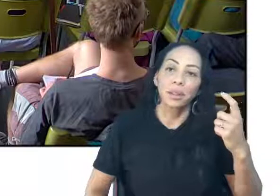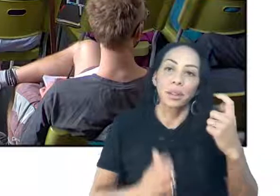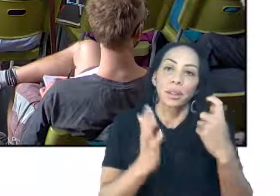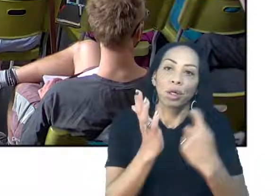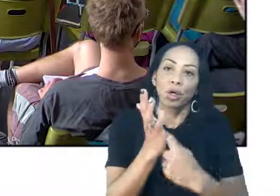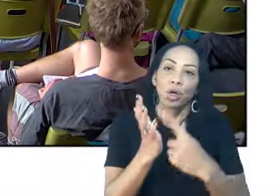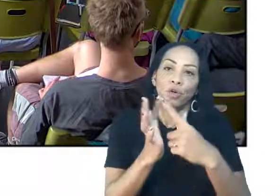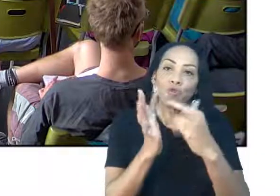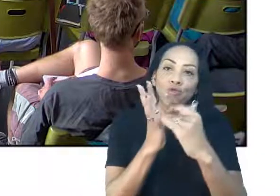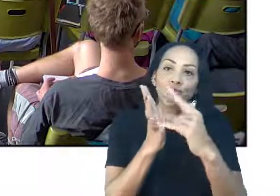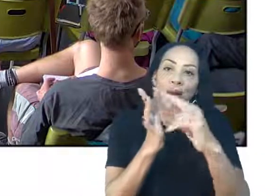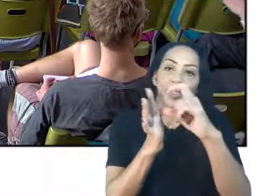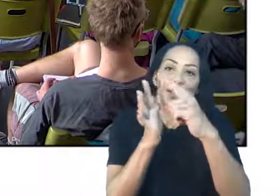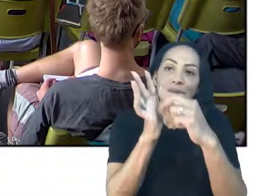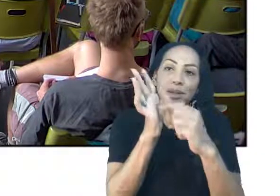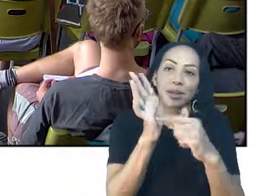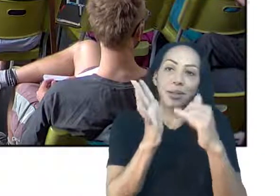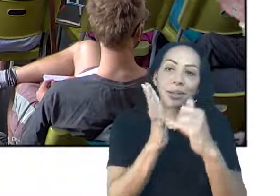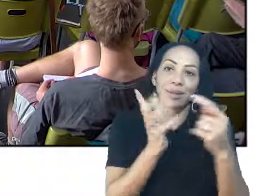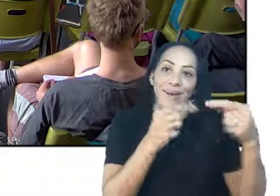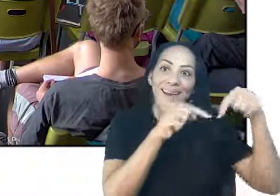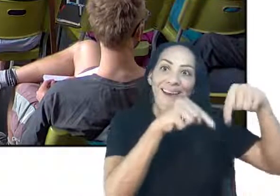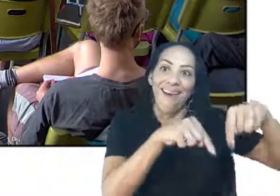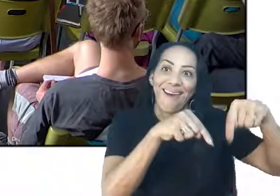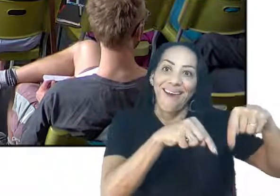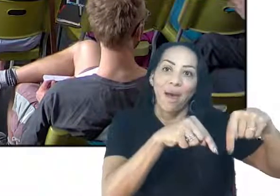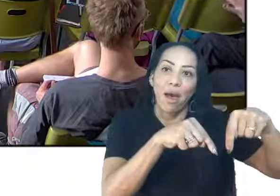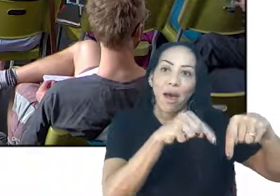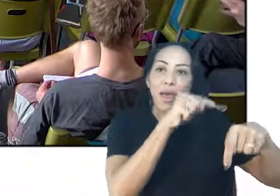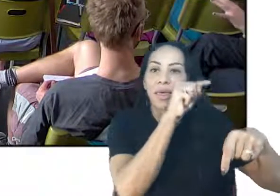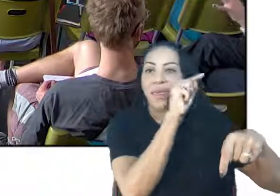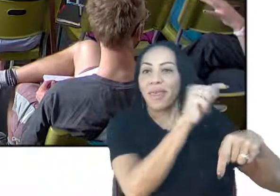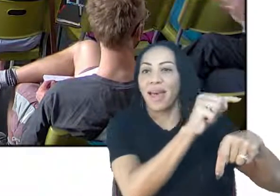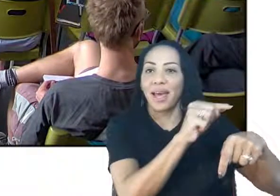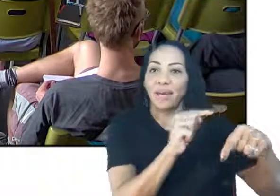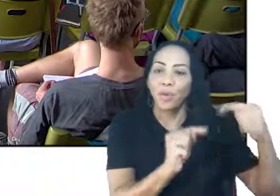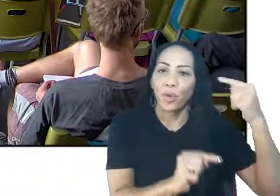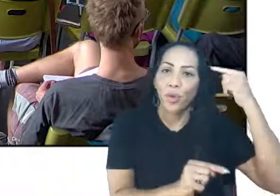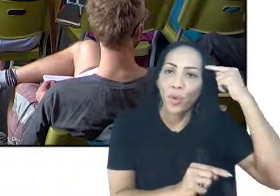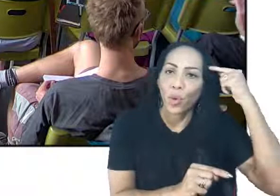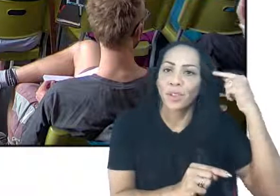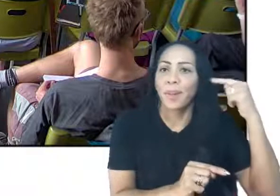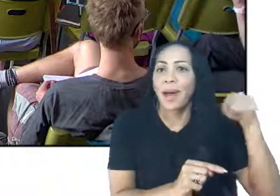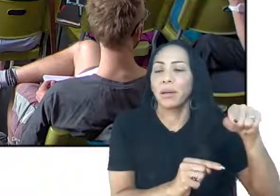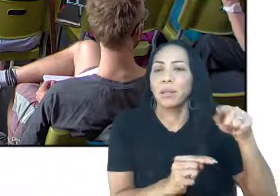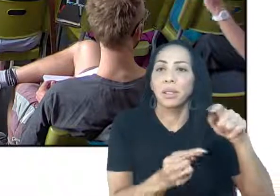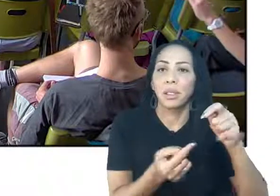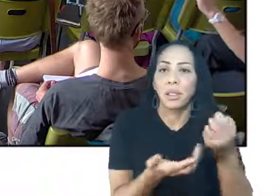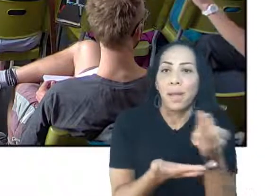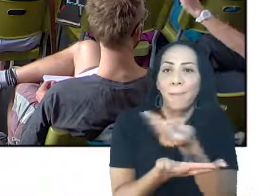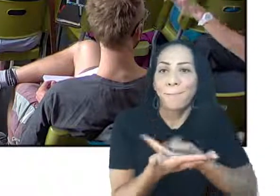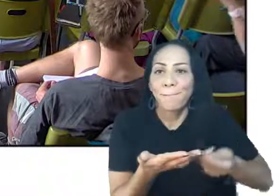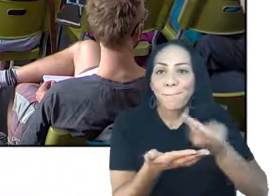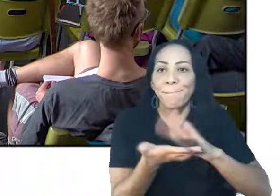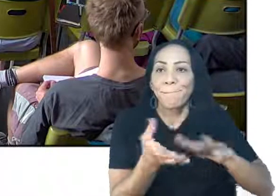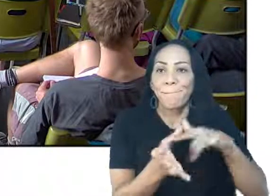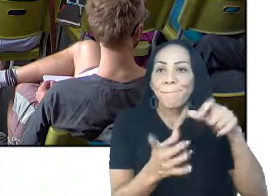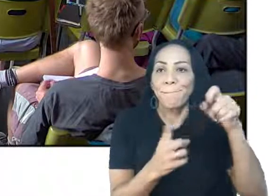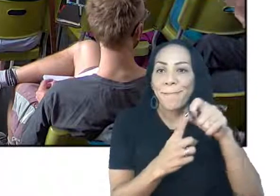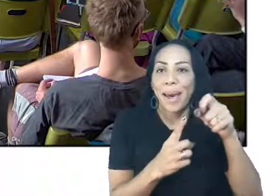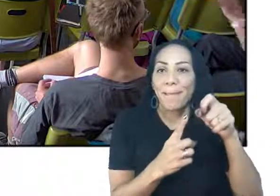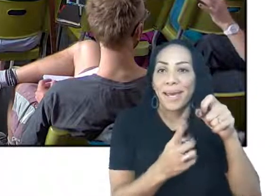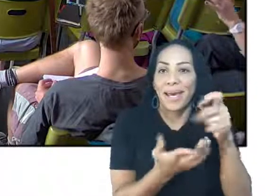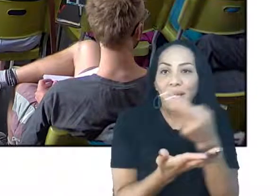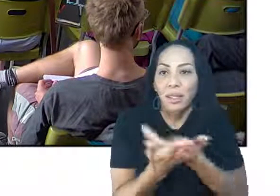disabilities, who've talked about mapping cities and about places to rest when moving through the city. So not